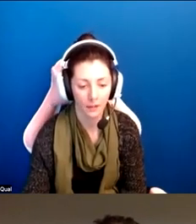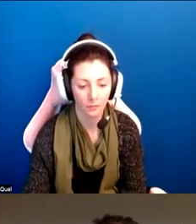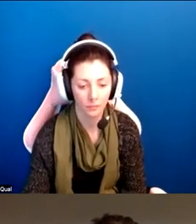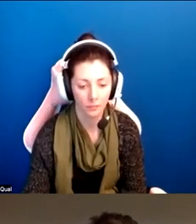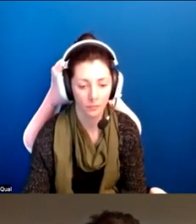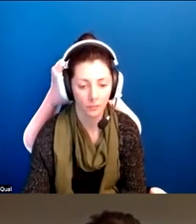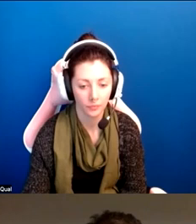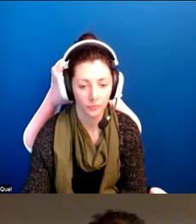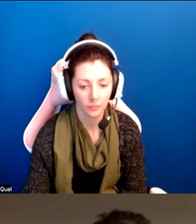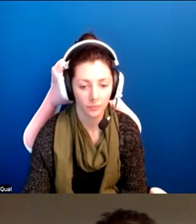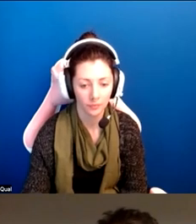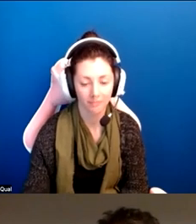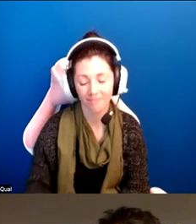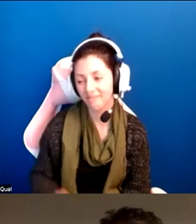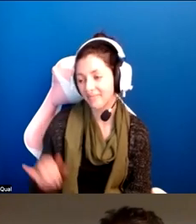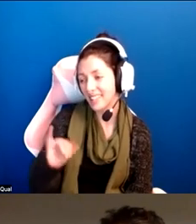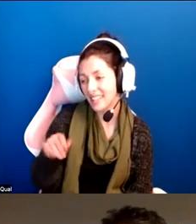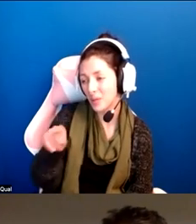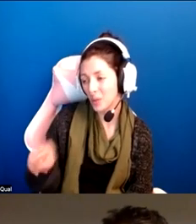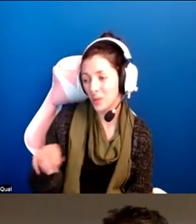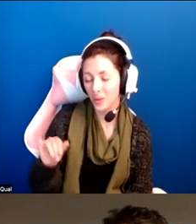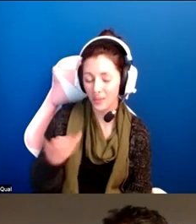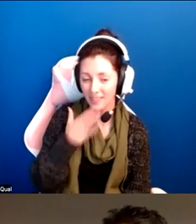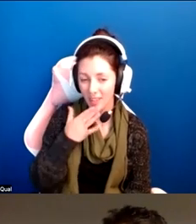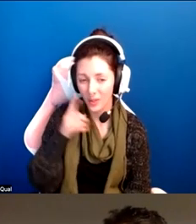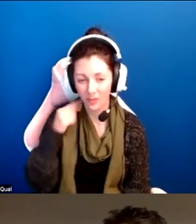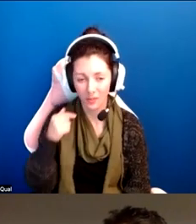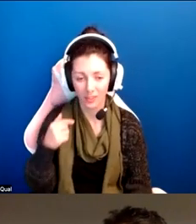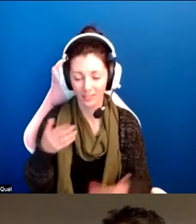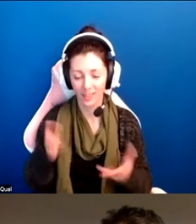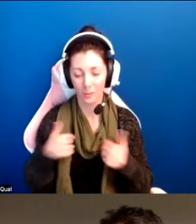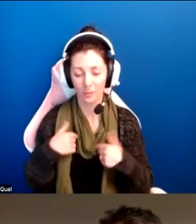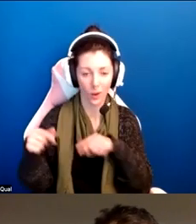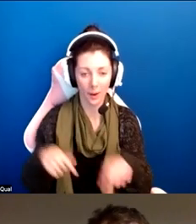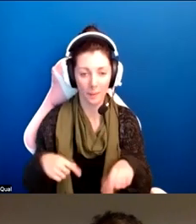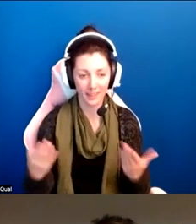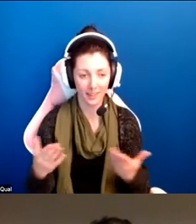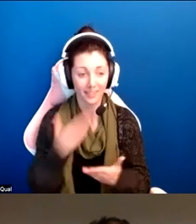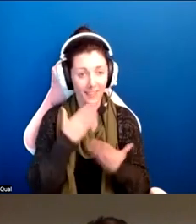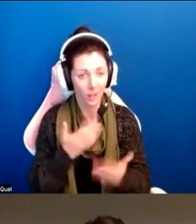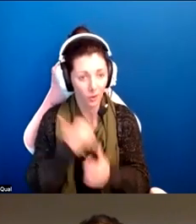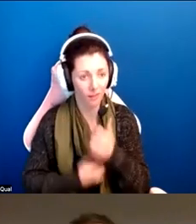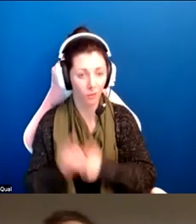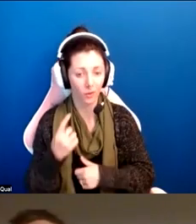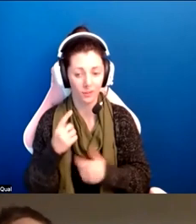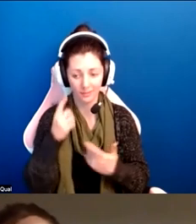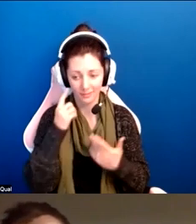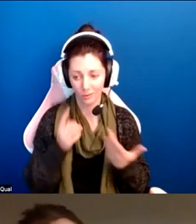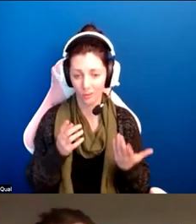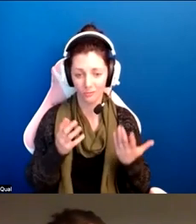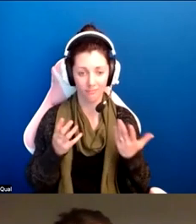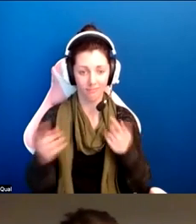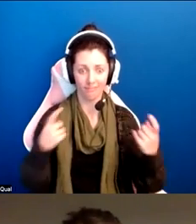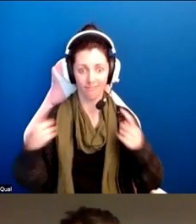Likewise, Kenny. Yeah, thank you for having me, and thank you, Elizabeth and Kenny, and thank you everyone for your really great questions. It's